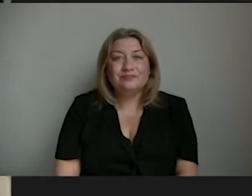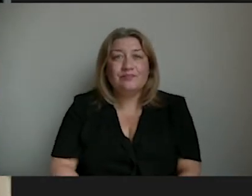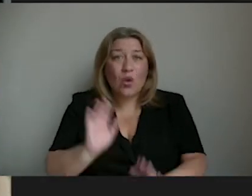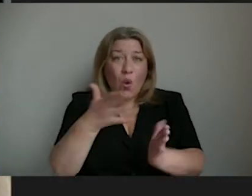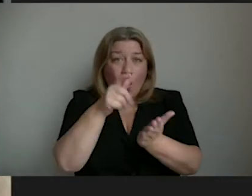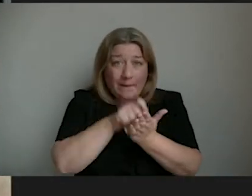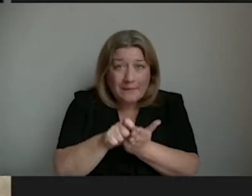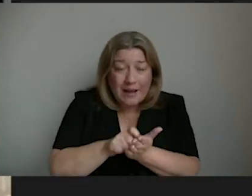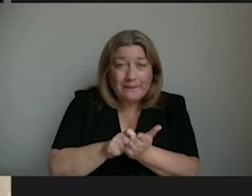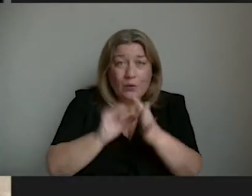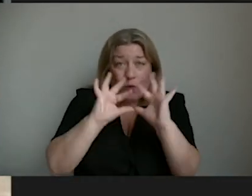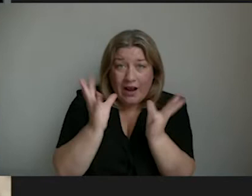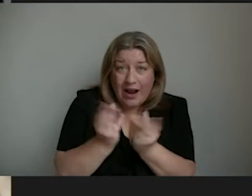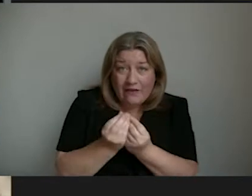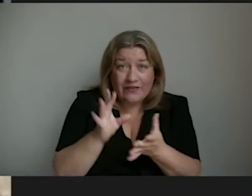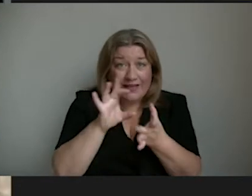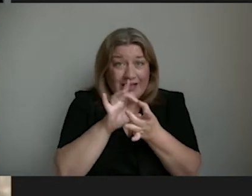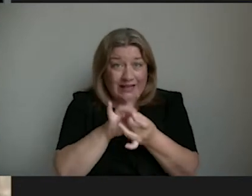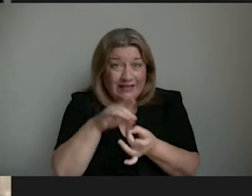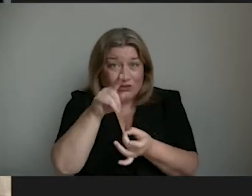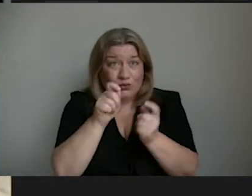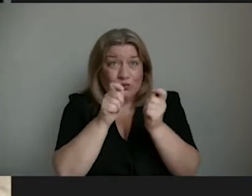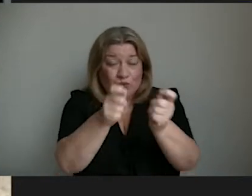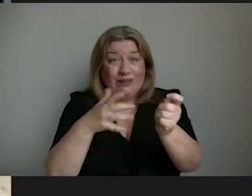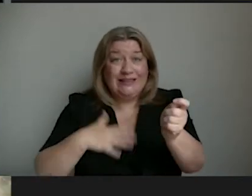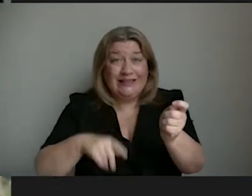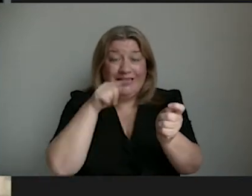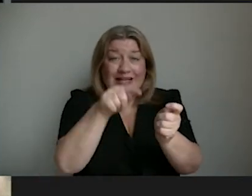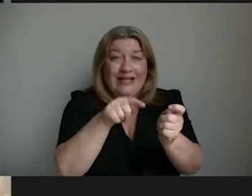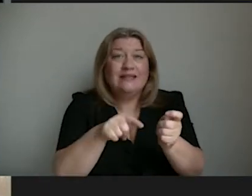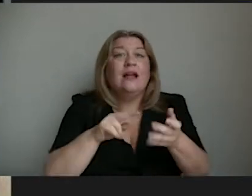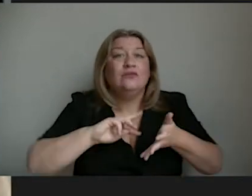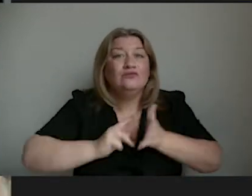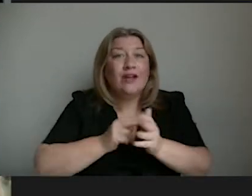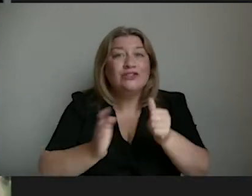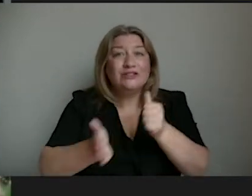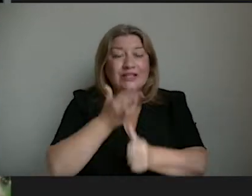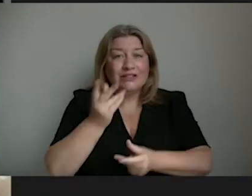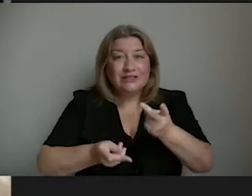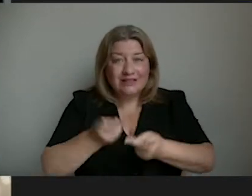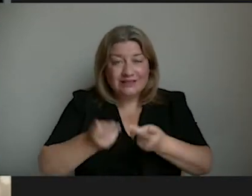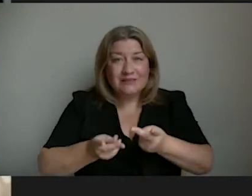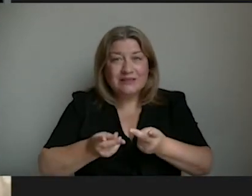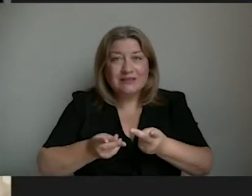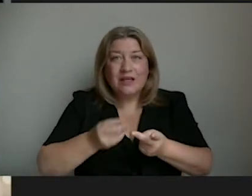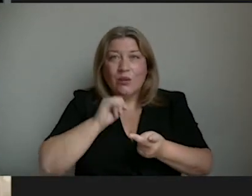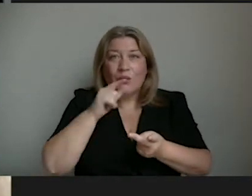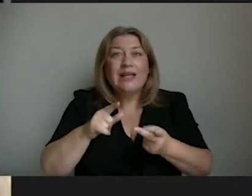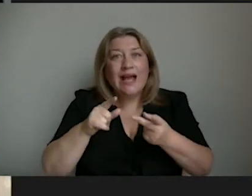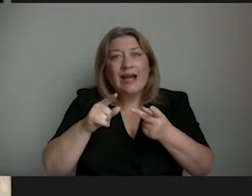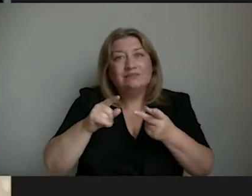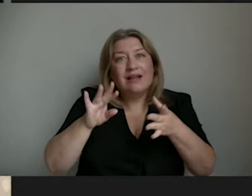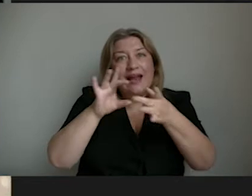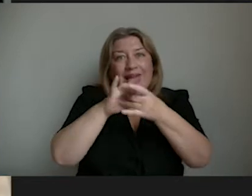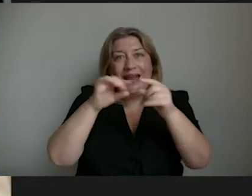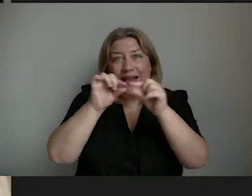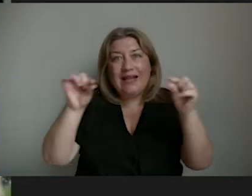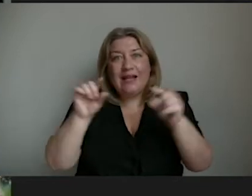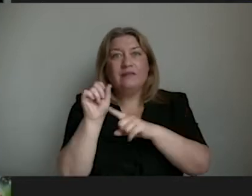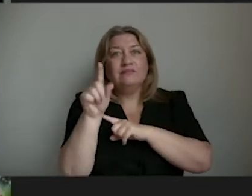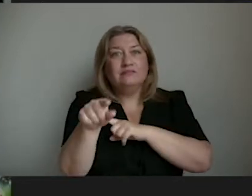And what we'll do is sort out all the paperwork with them, and we will arrange your initial assessments with you as well, so we can send out links for